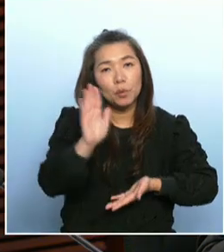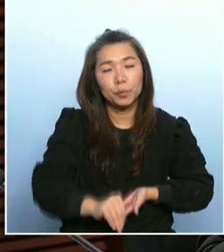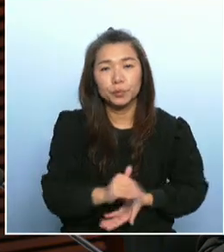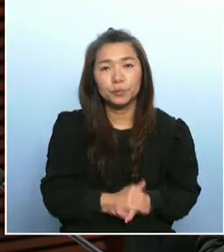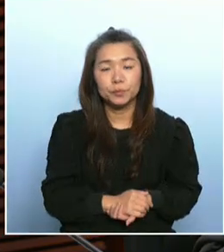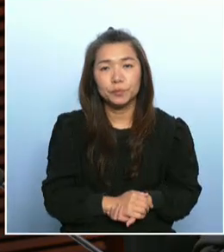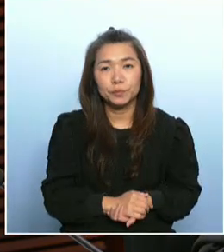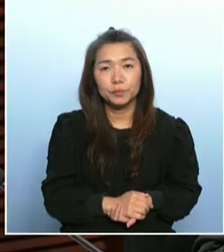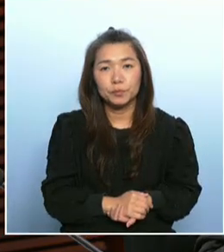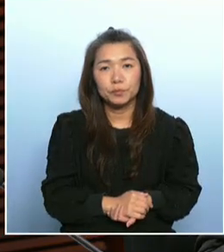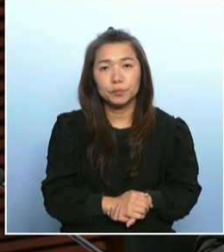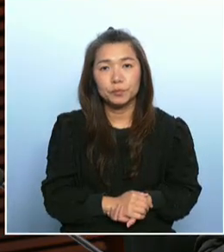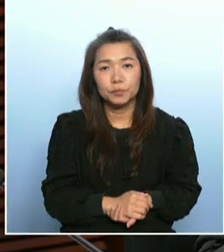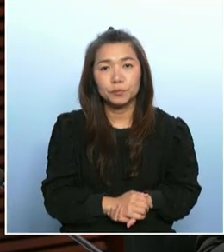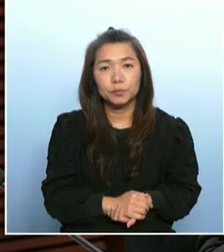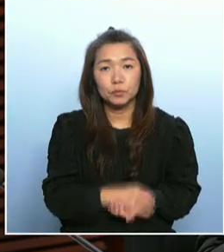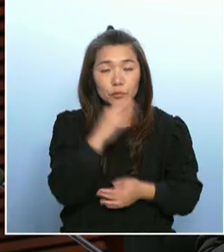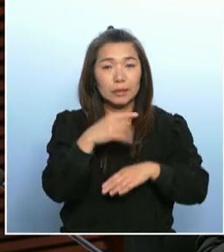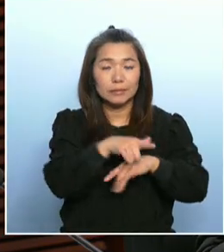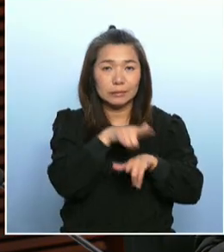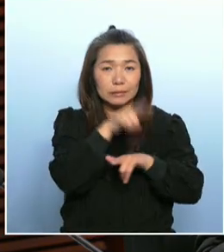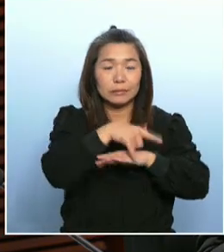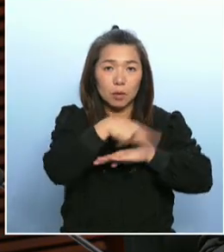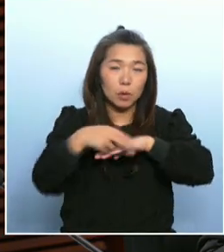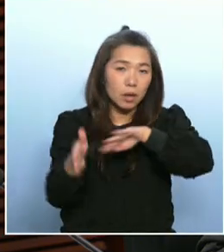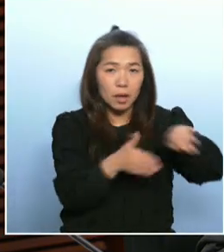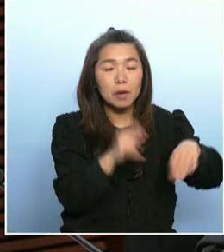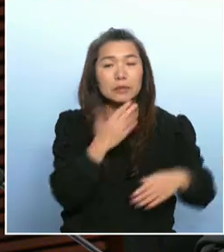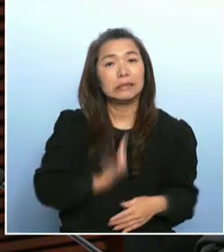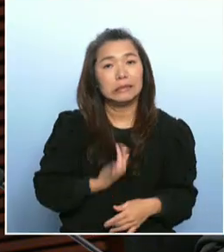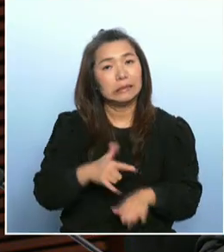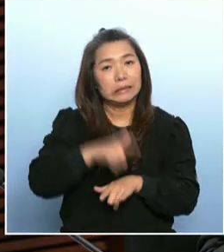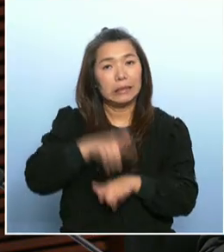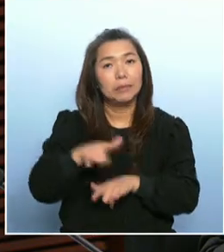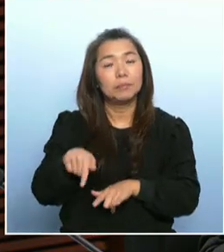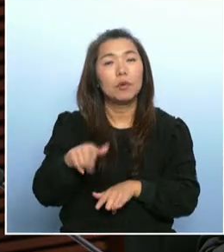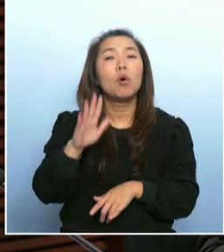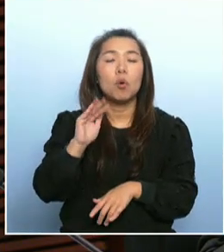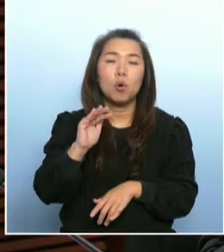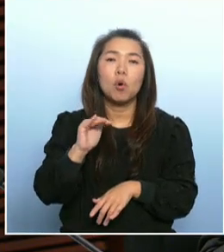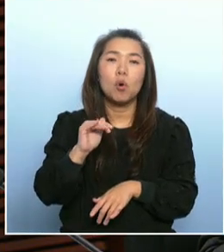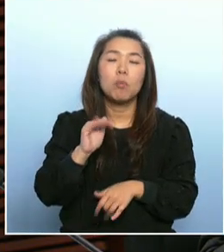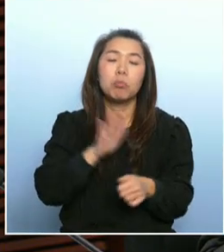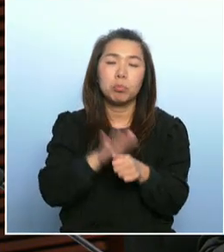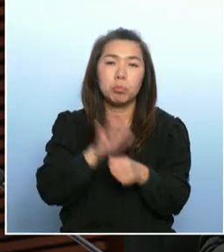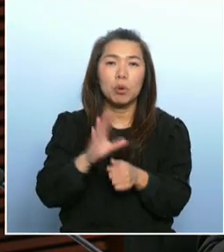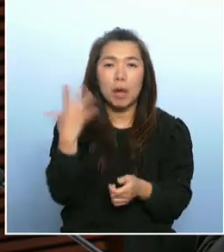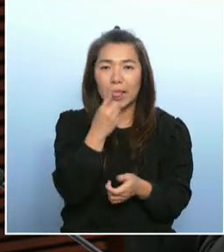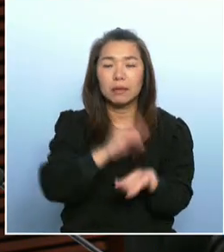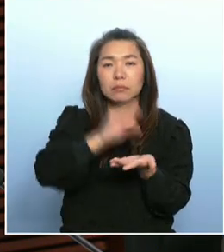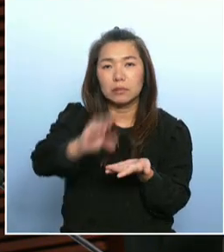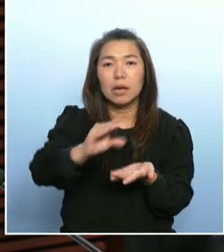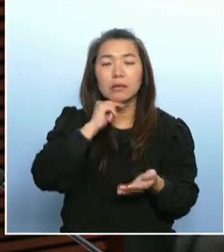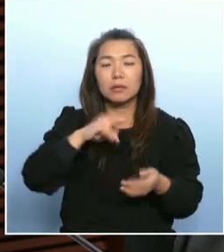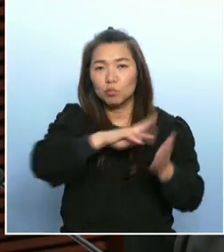can be reimbursed under the CSSA scheme. For non-CSSA recipients, as mentioned, we have charitable funds